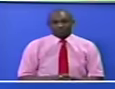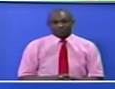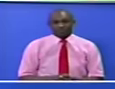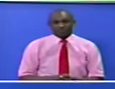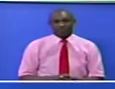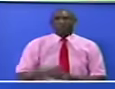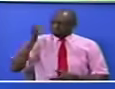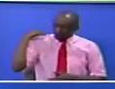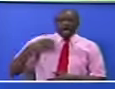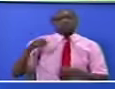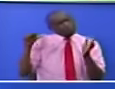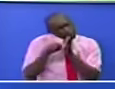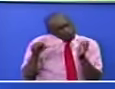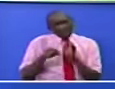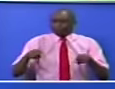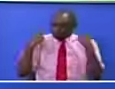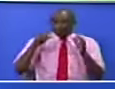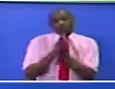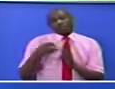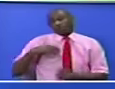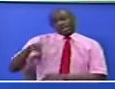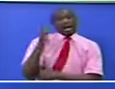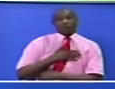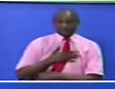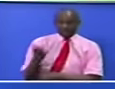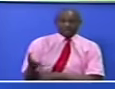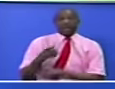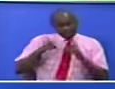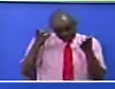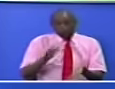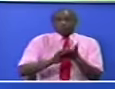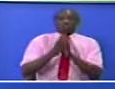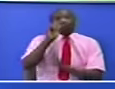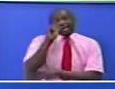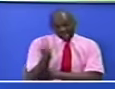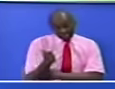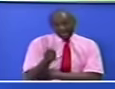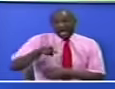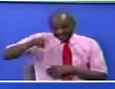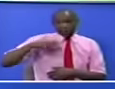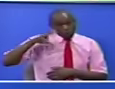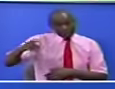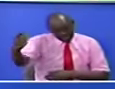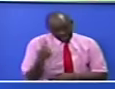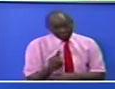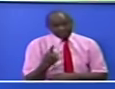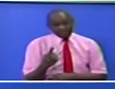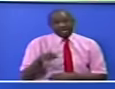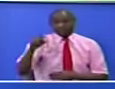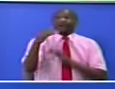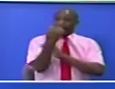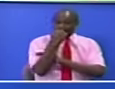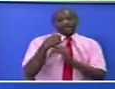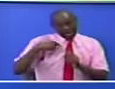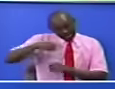Tulikuwa na mafarakano na huyu mtoto, lakini sasa tumerudiana, juu amekuja kwetu, ameomba